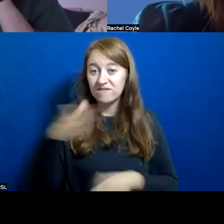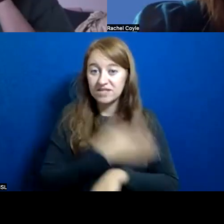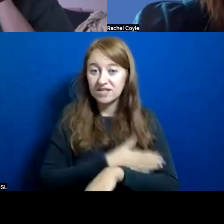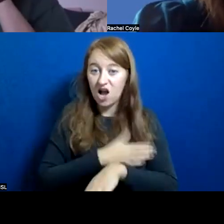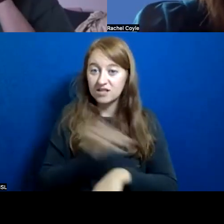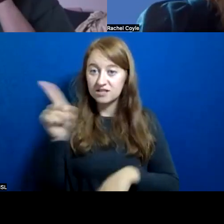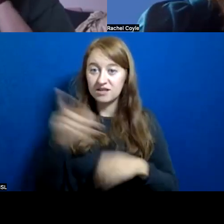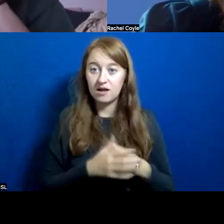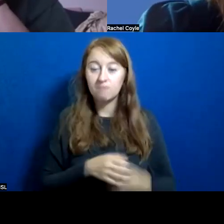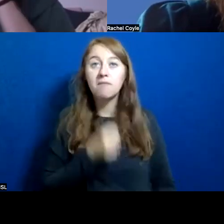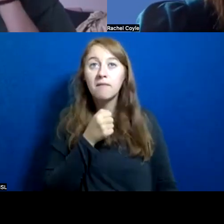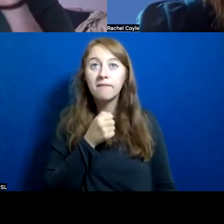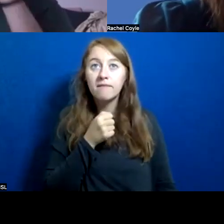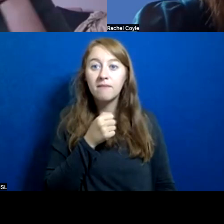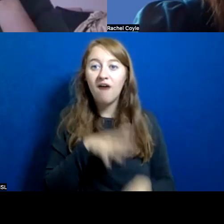Mike.